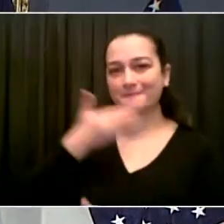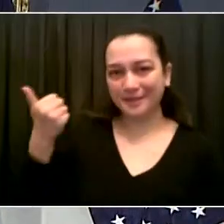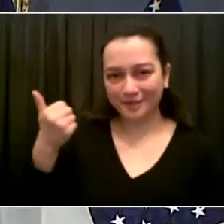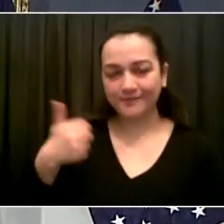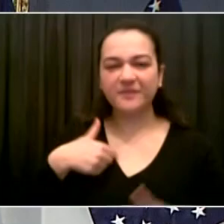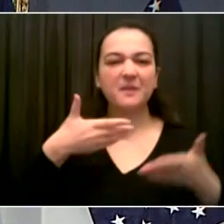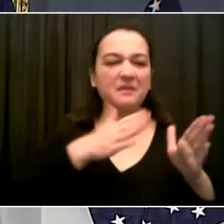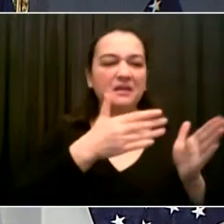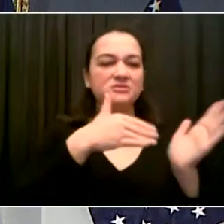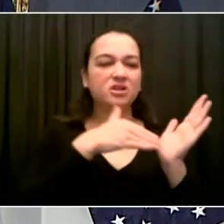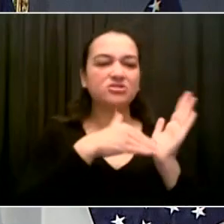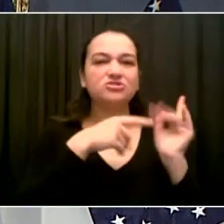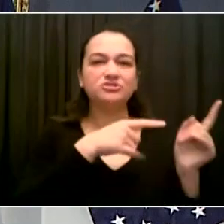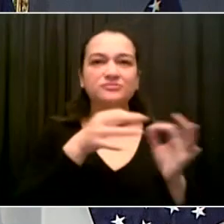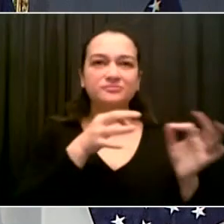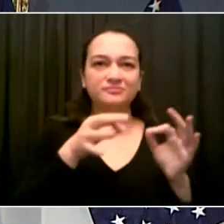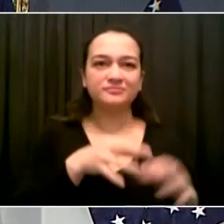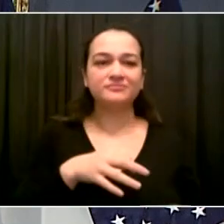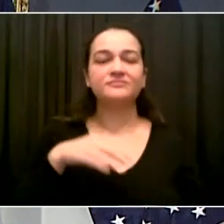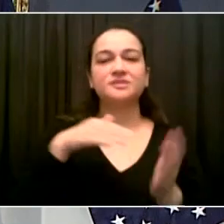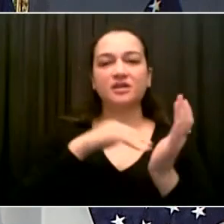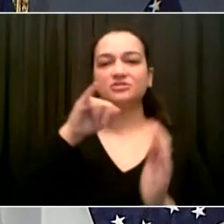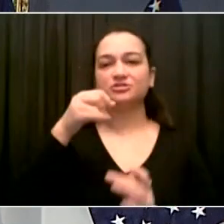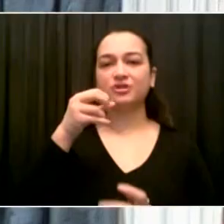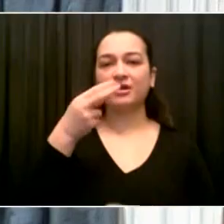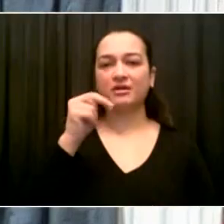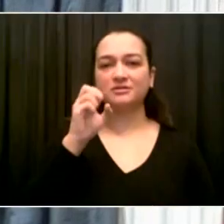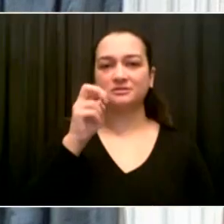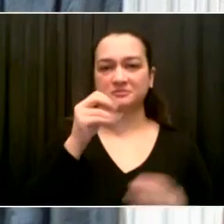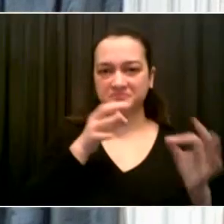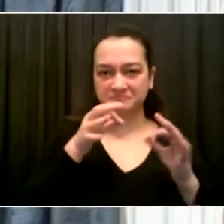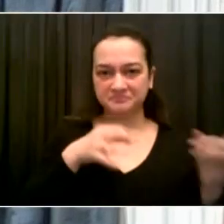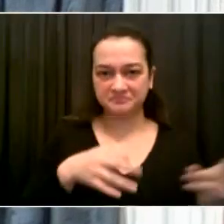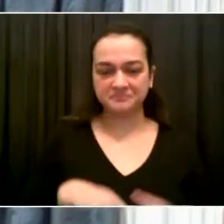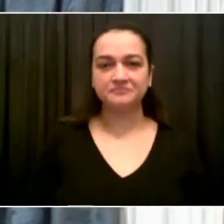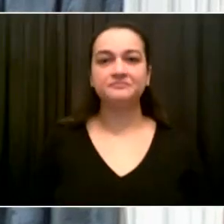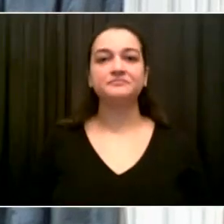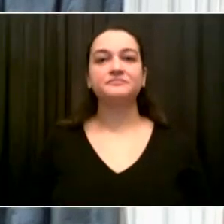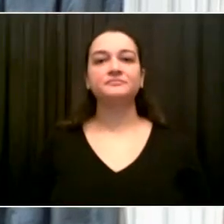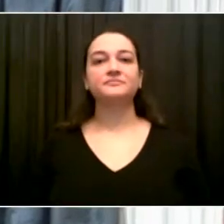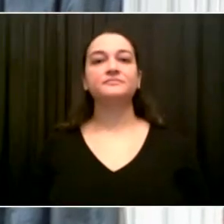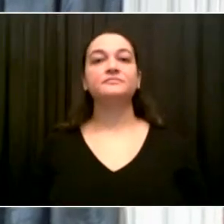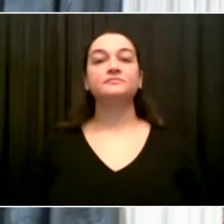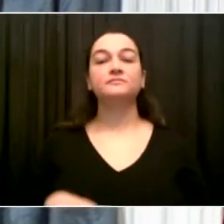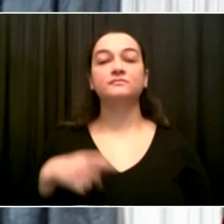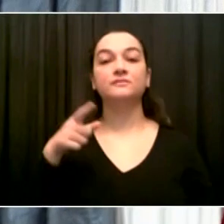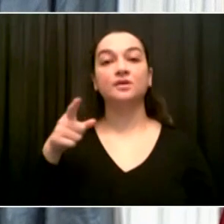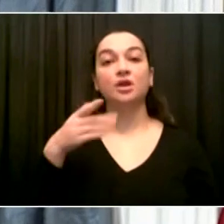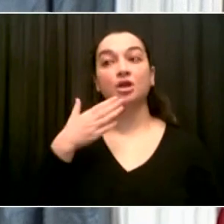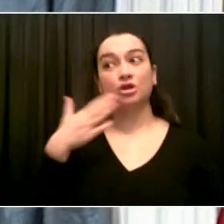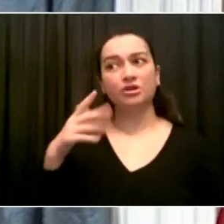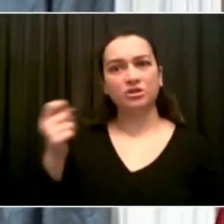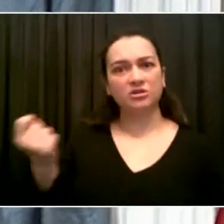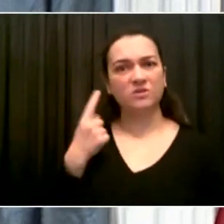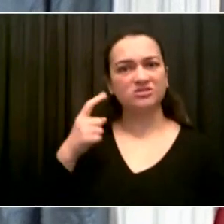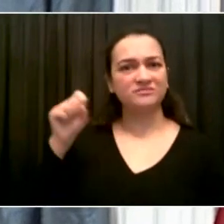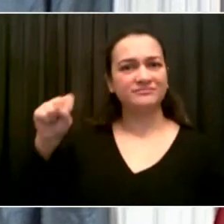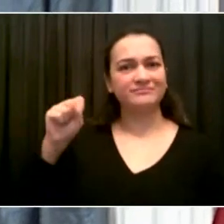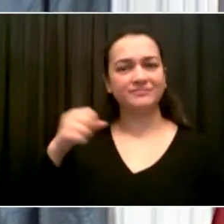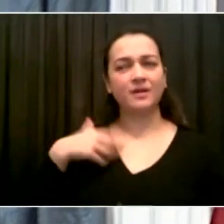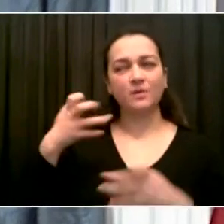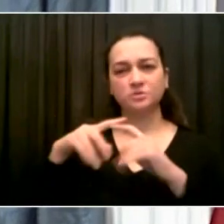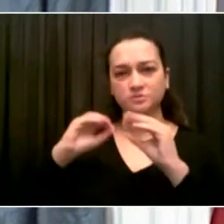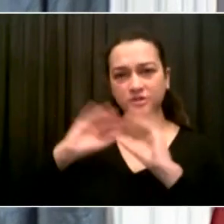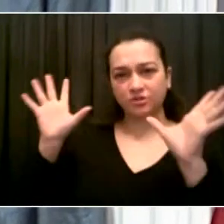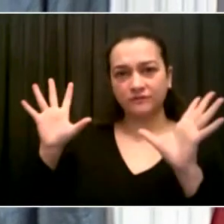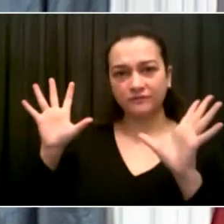So thank you so much for your question, Amanda. So one thing that I do want to make clear is that the reason that the Aftercare program exists is that first and foremost,